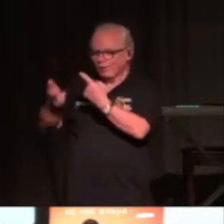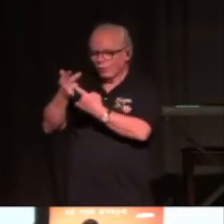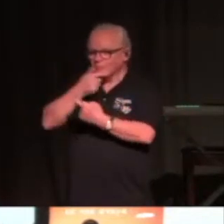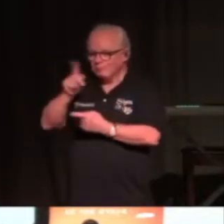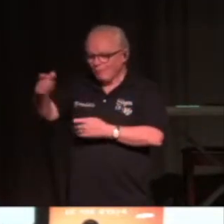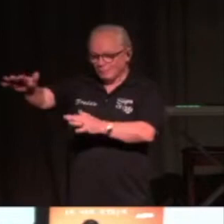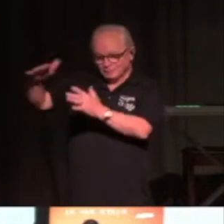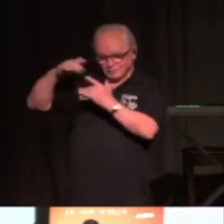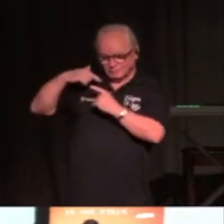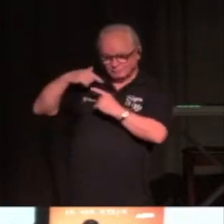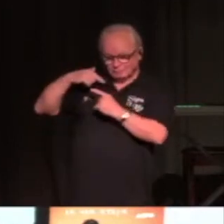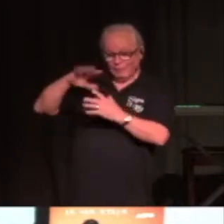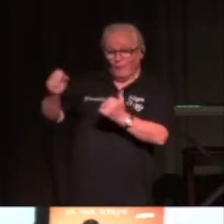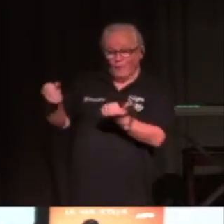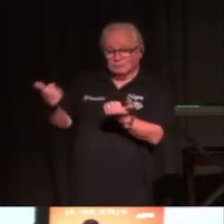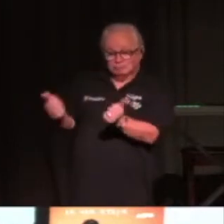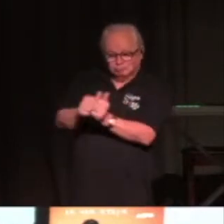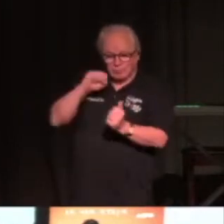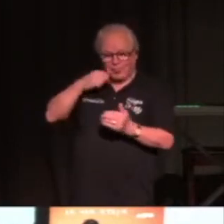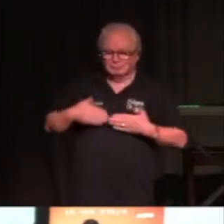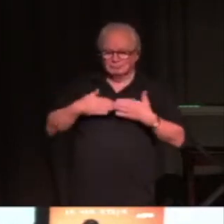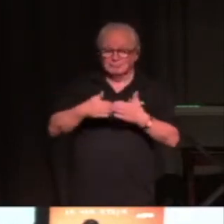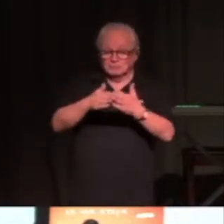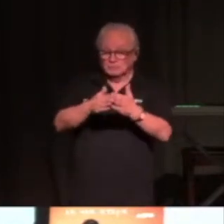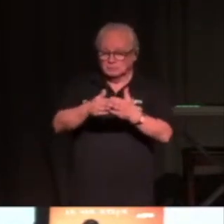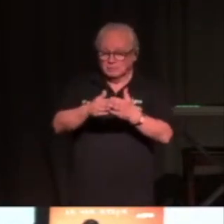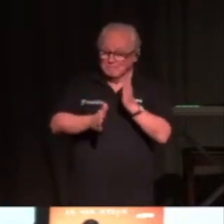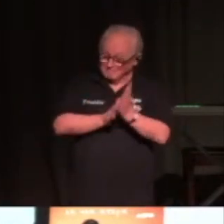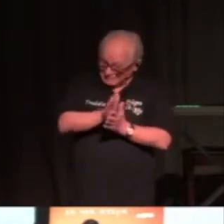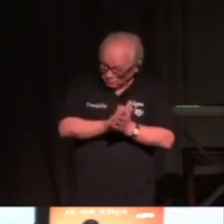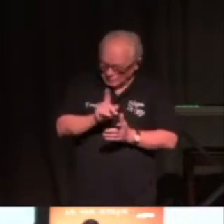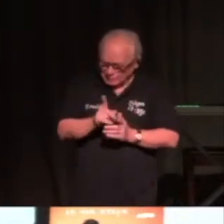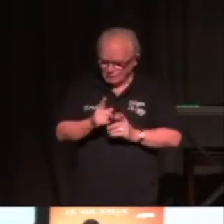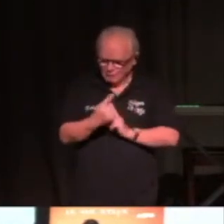Now, they were following in the steps of their own thinking.